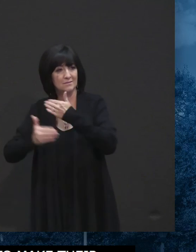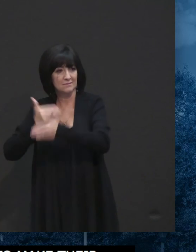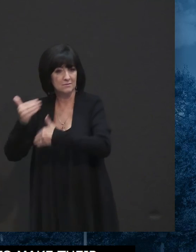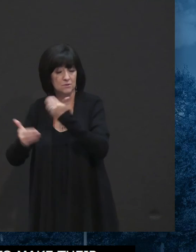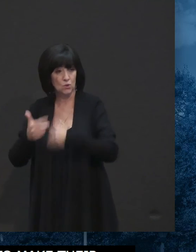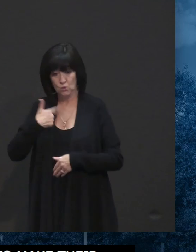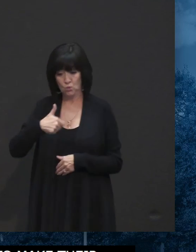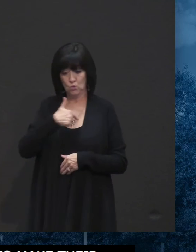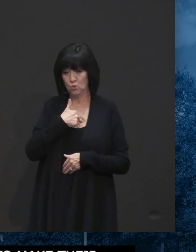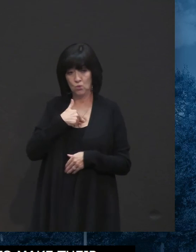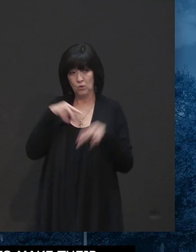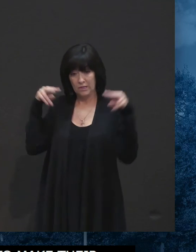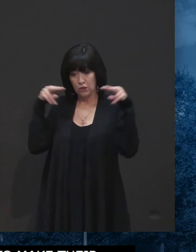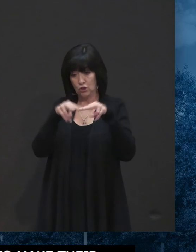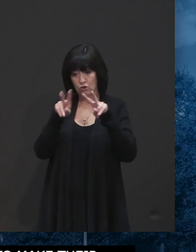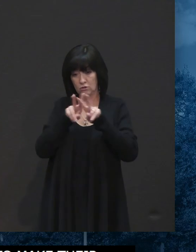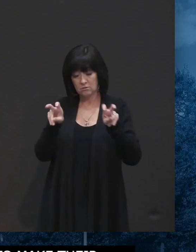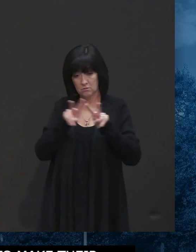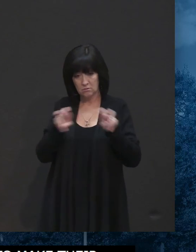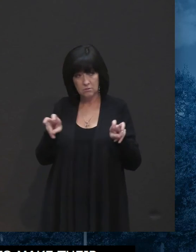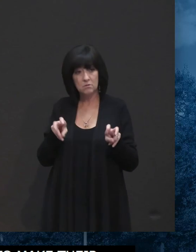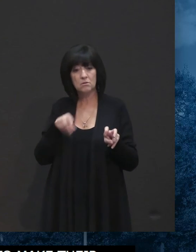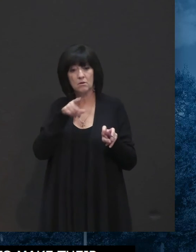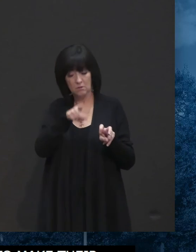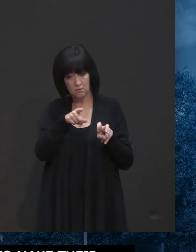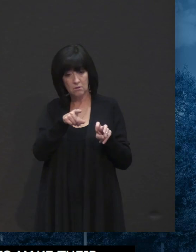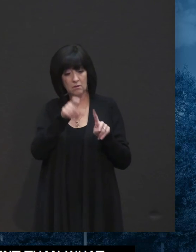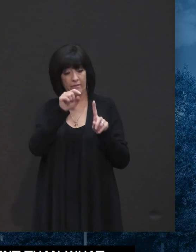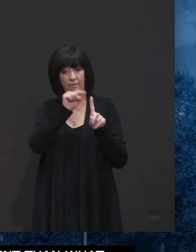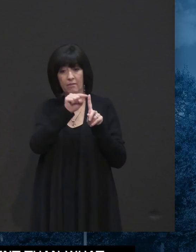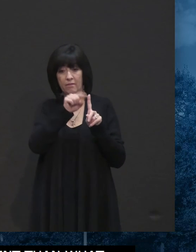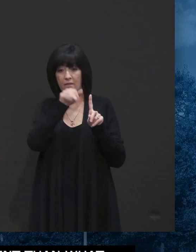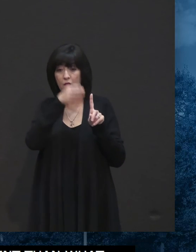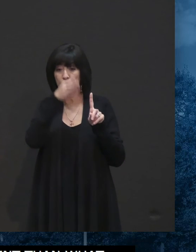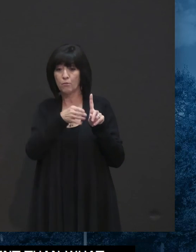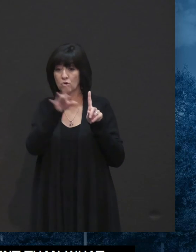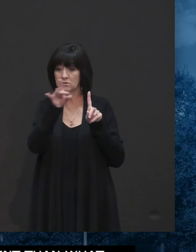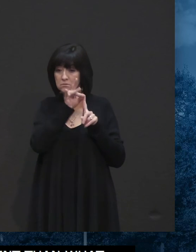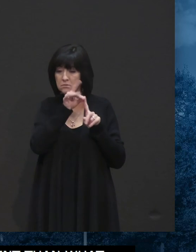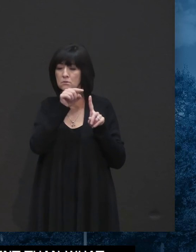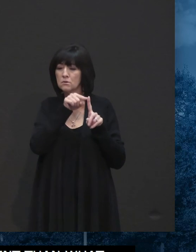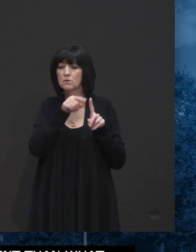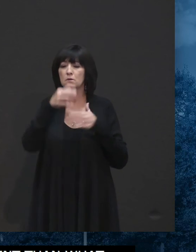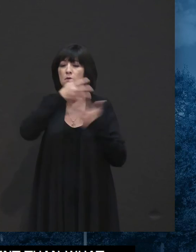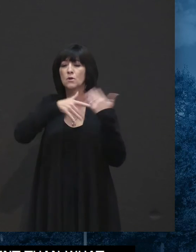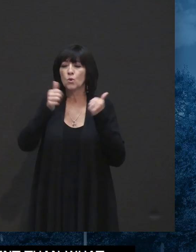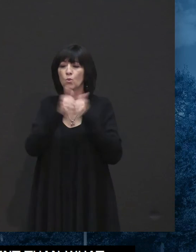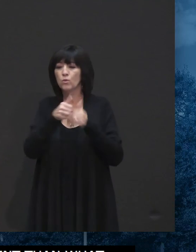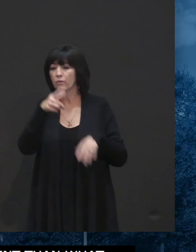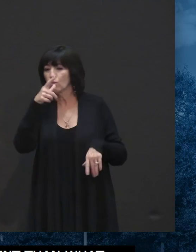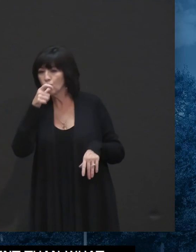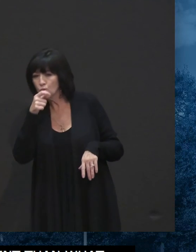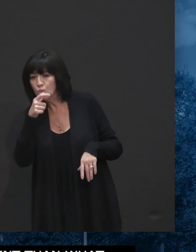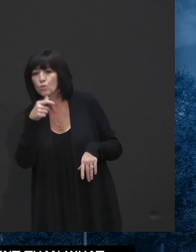close contact and with whom, and that determines how many people and who needs to be